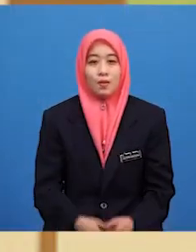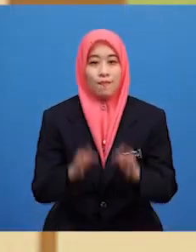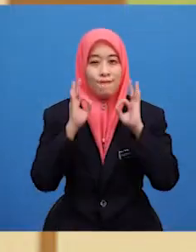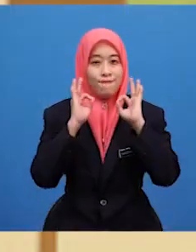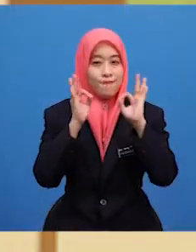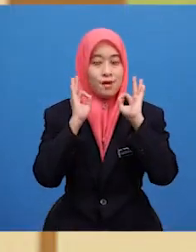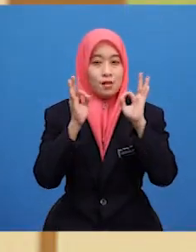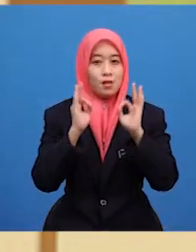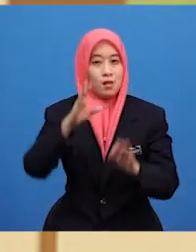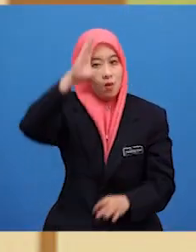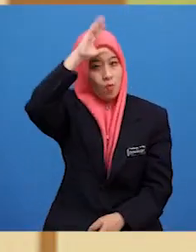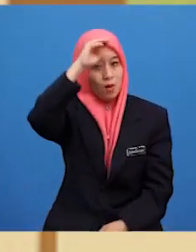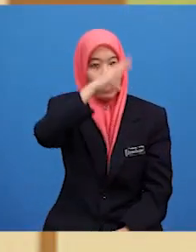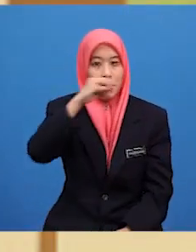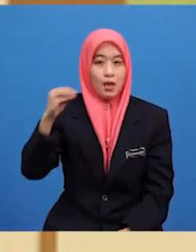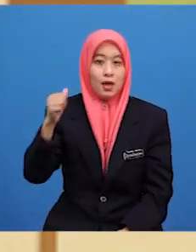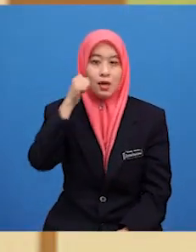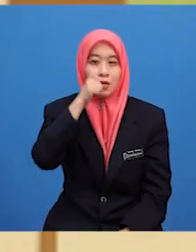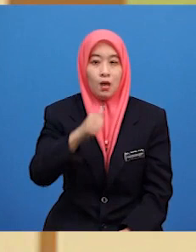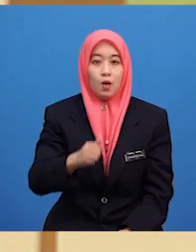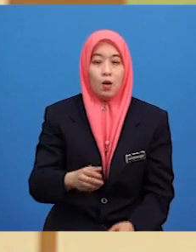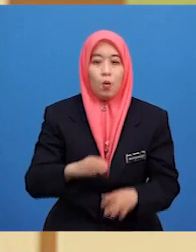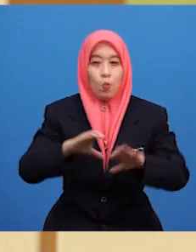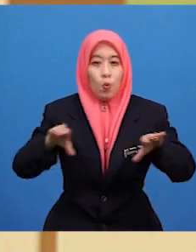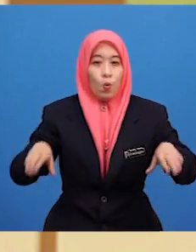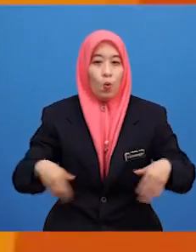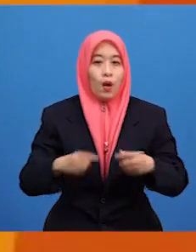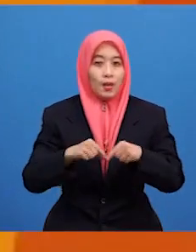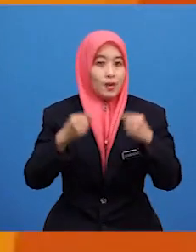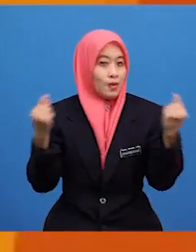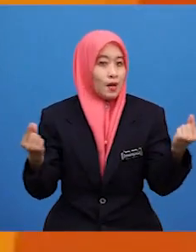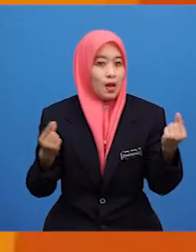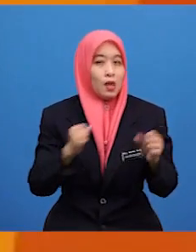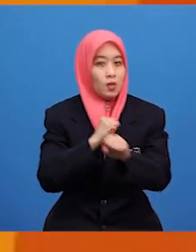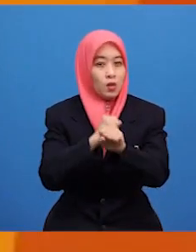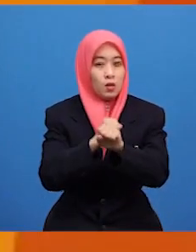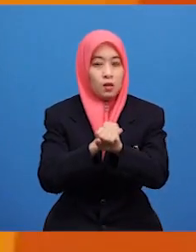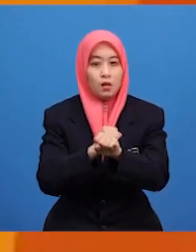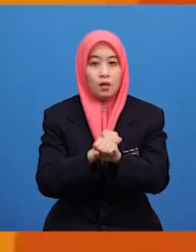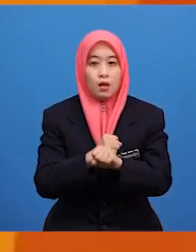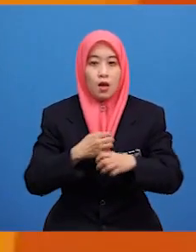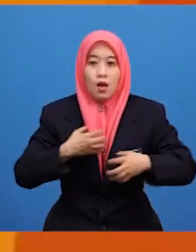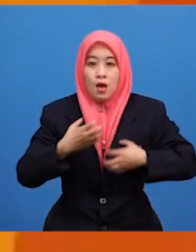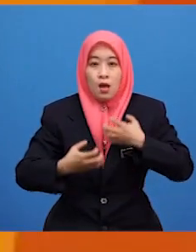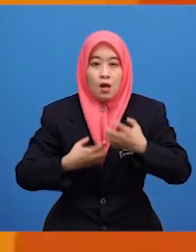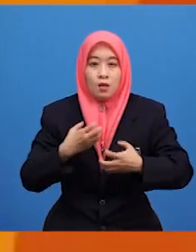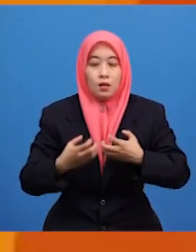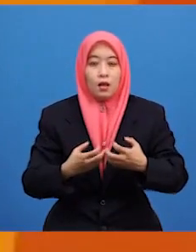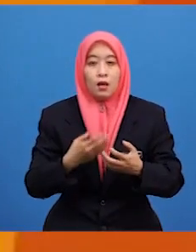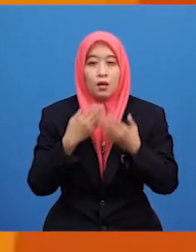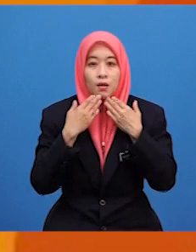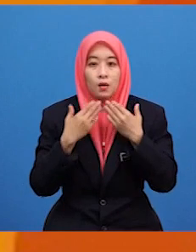Fantastic, boys and girls. You did a great job. I enjoyed this so